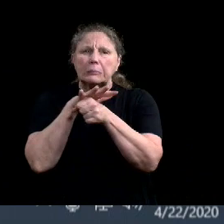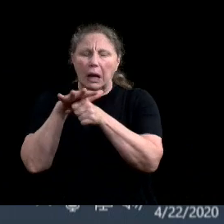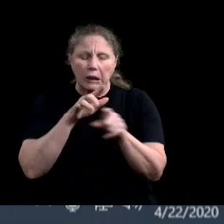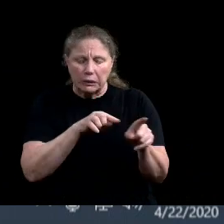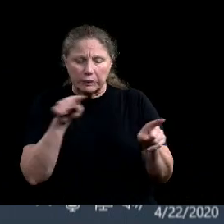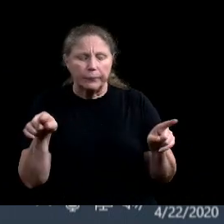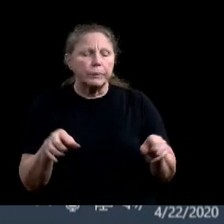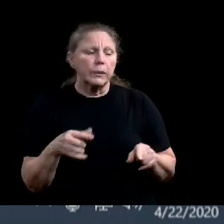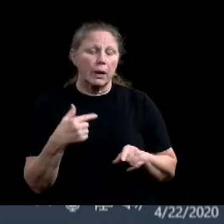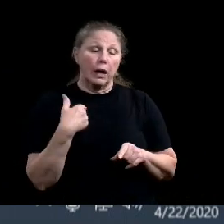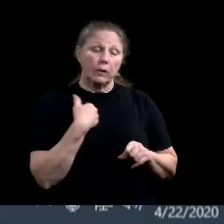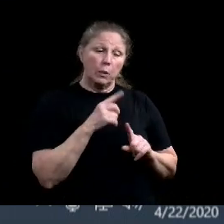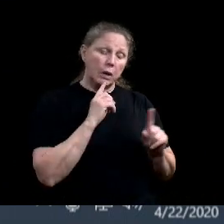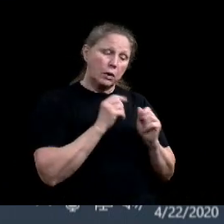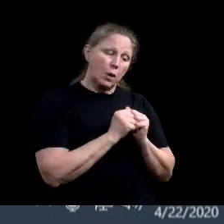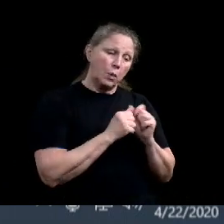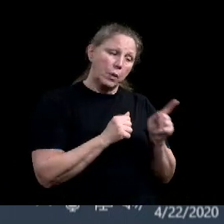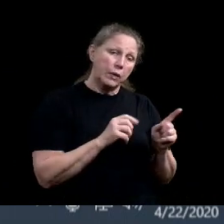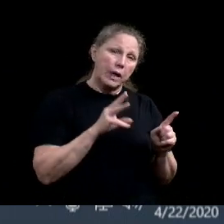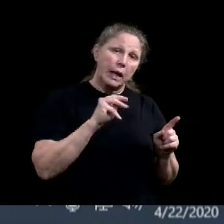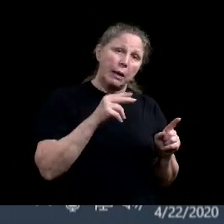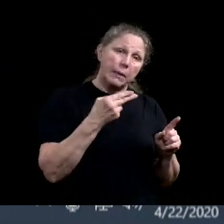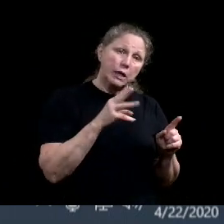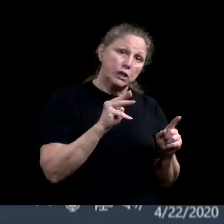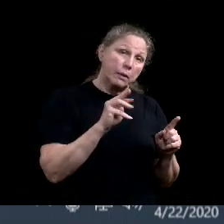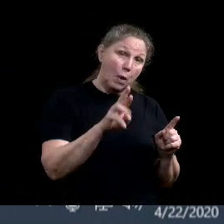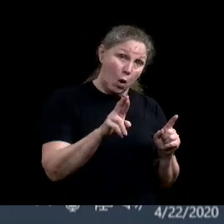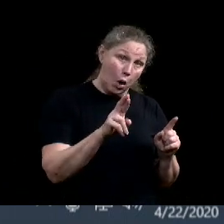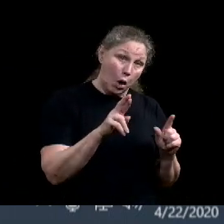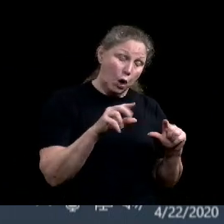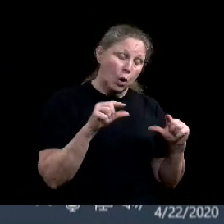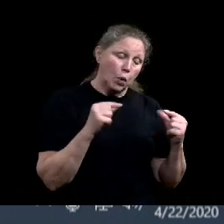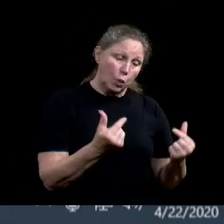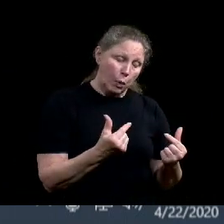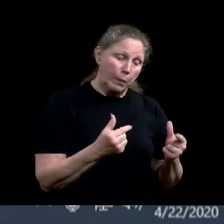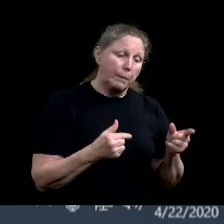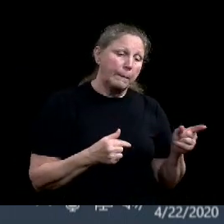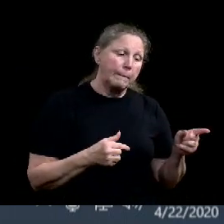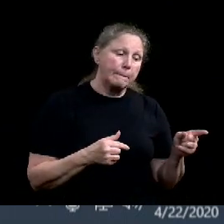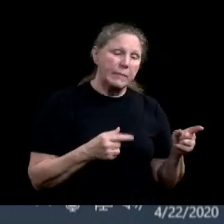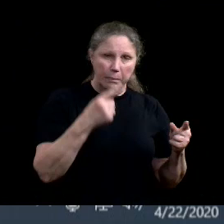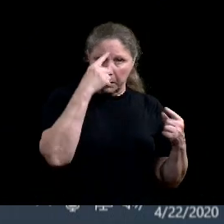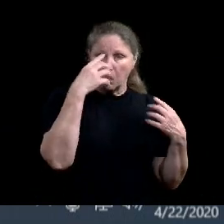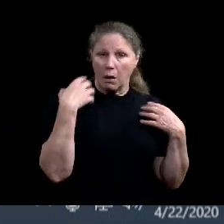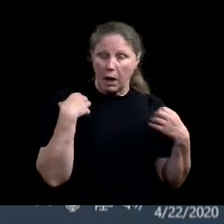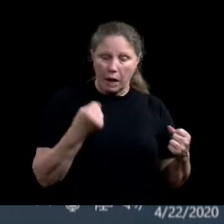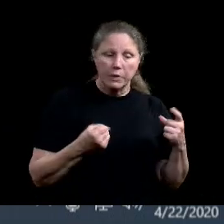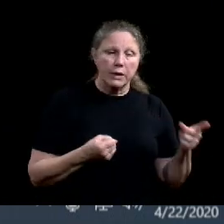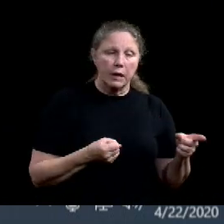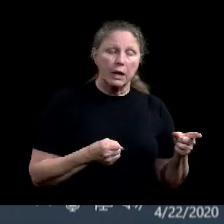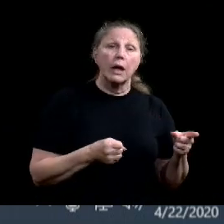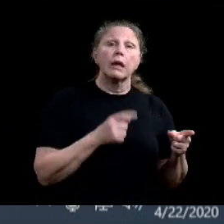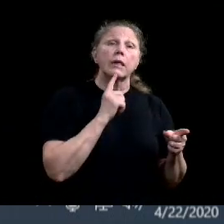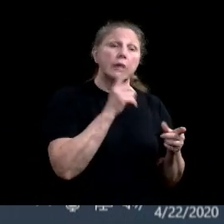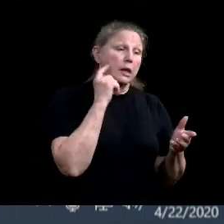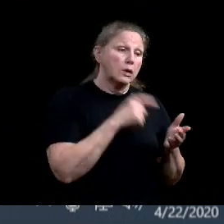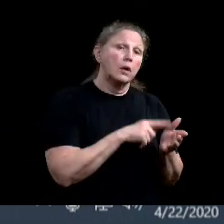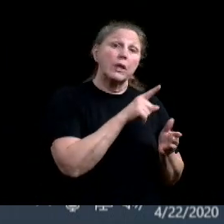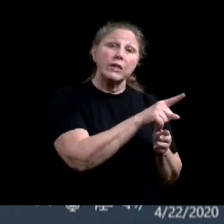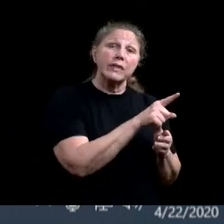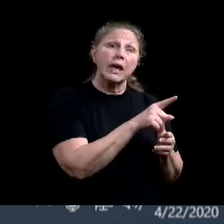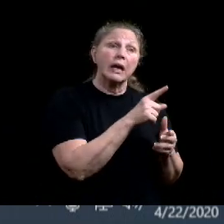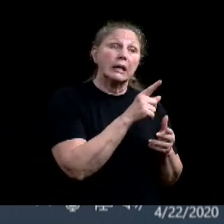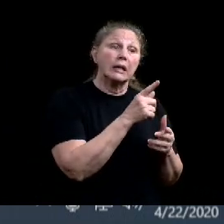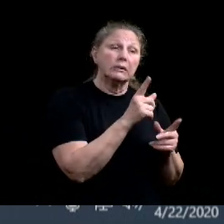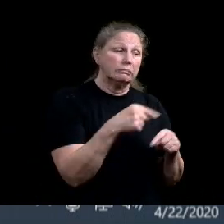MHMR folks here in our county, they've had a 20% increase in activity in the last 2 weeks, and no doubt